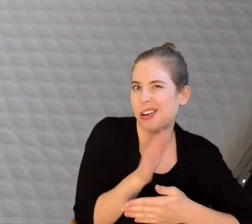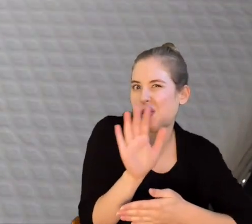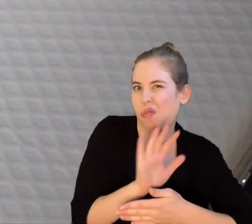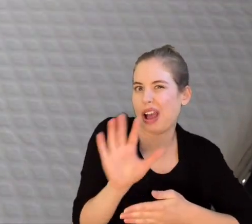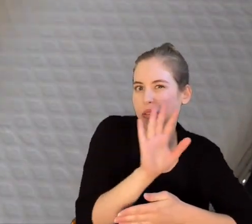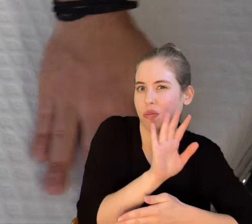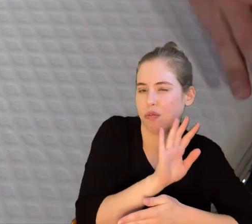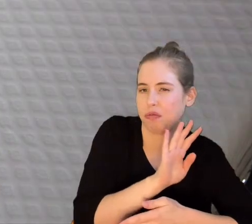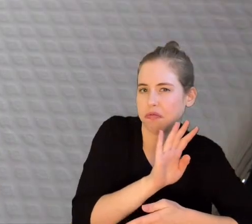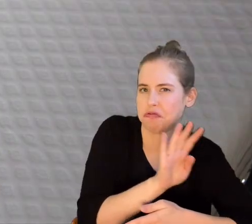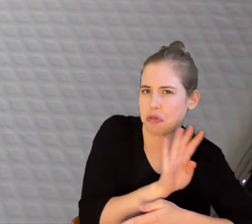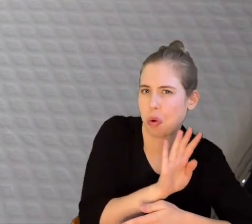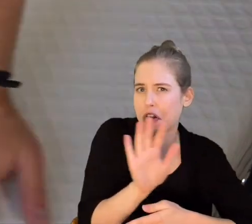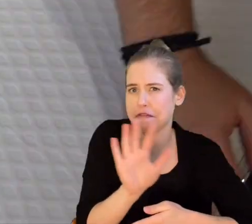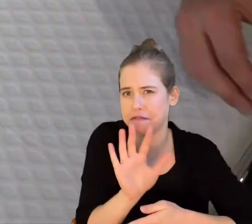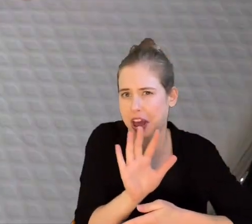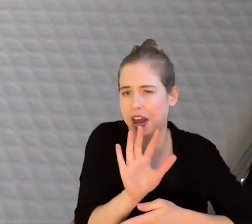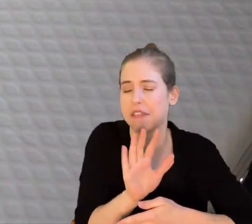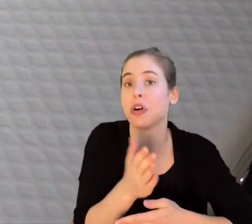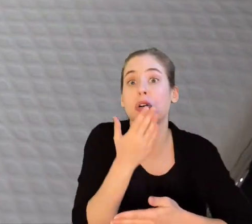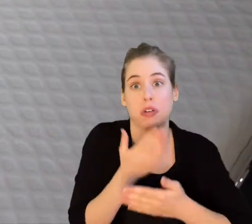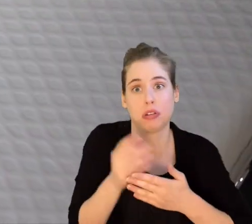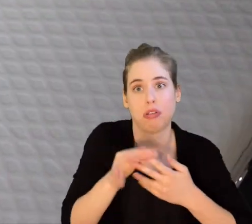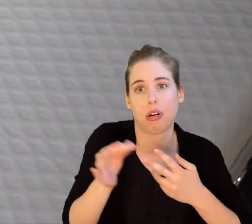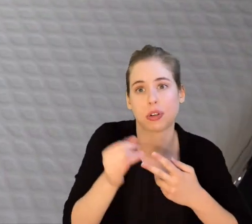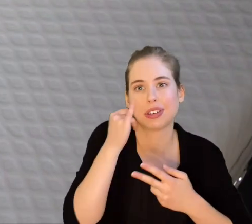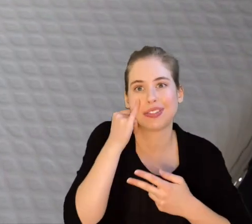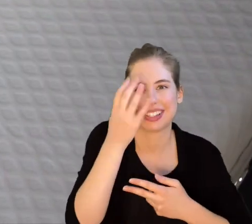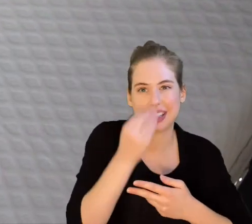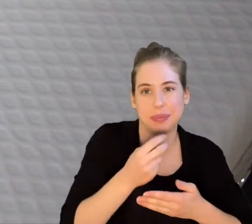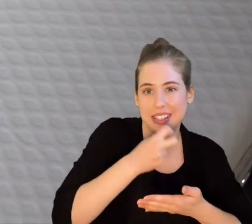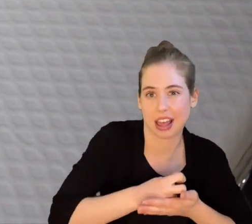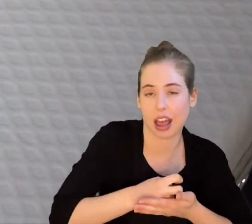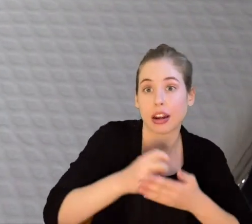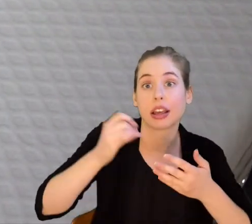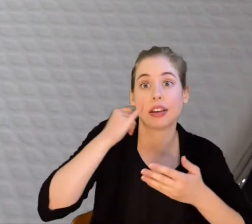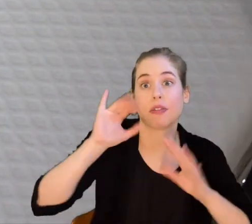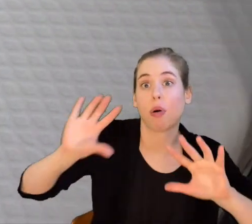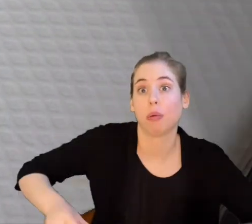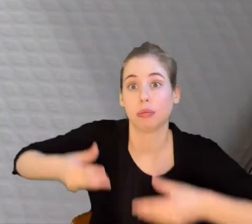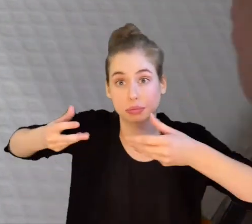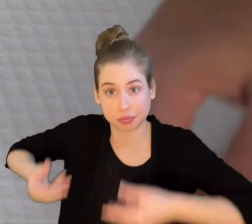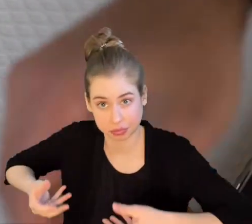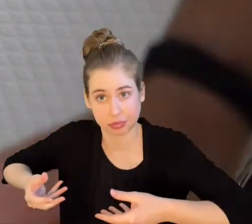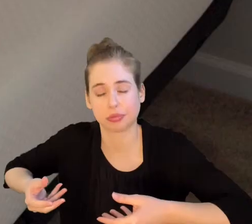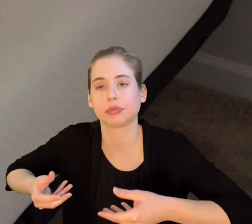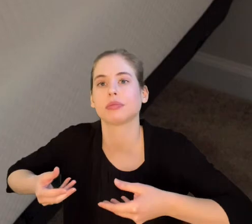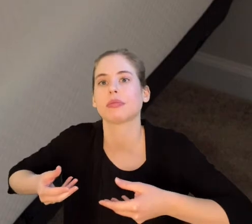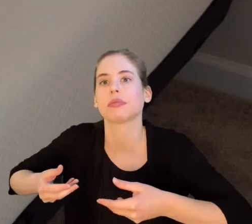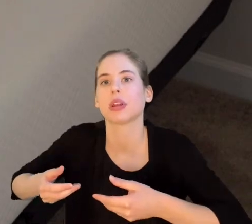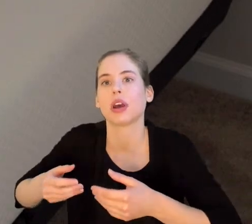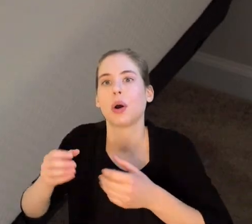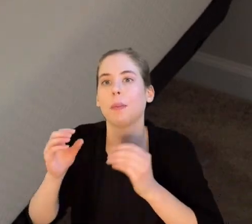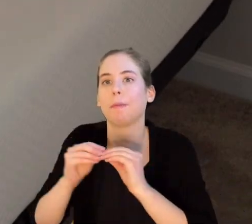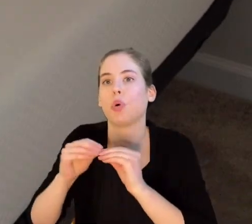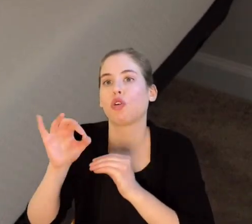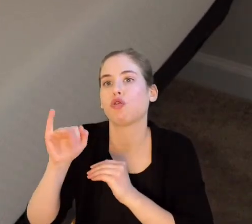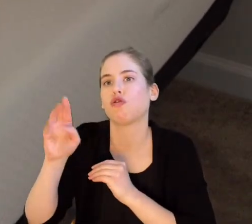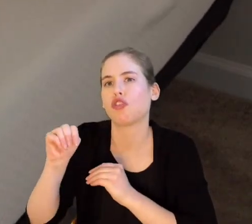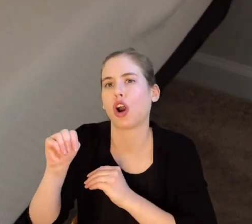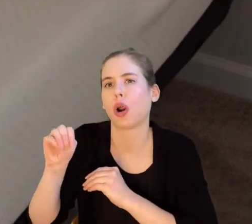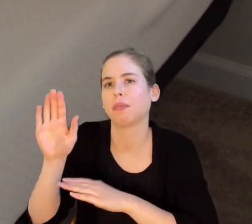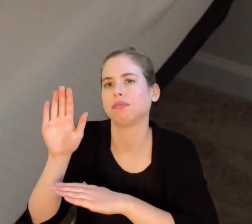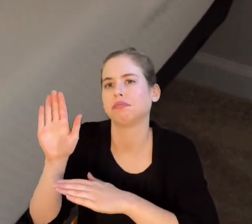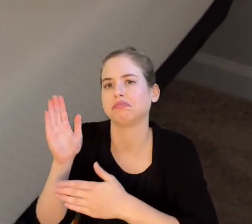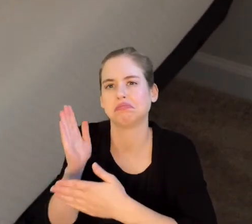for side sleepers. The other side is firm at about a 7 on our firmness scale, better suited for stomach